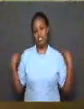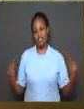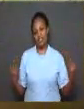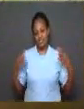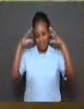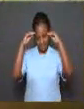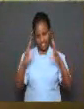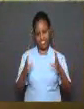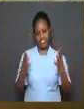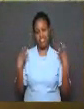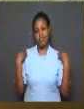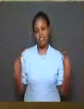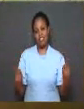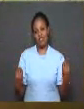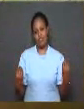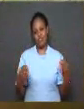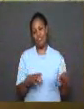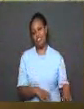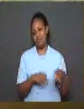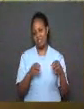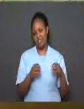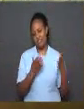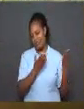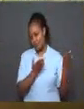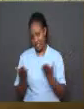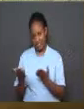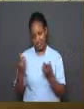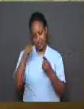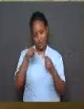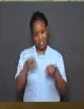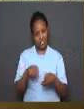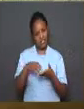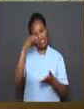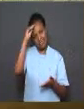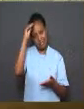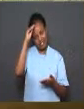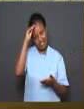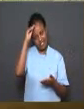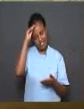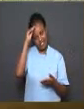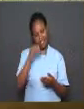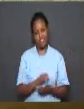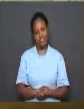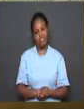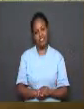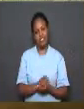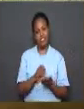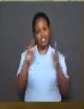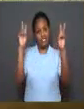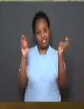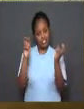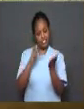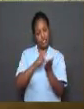Hello, teacher. Hello, students. Welcome to today's lesson on the necessity